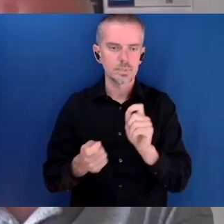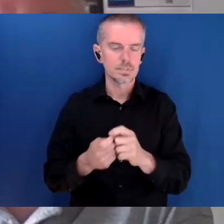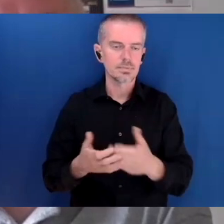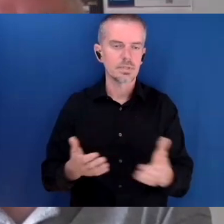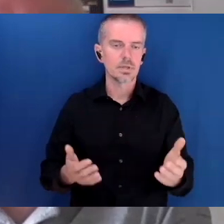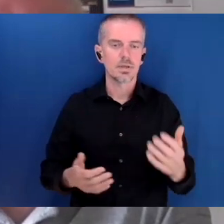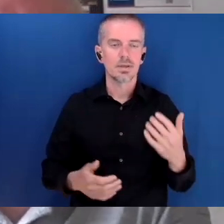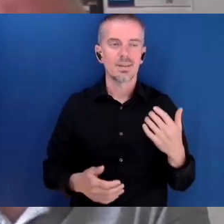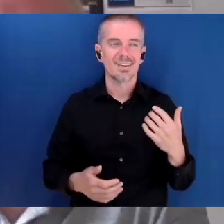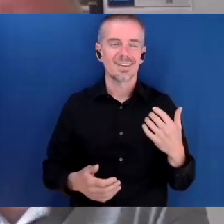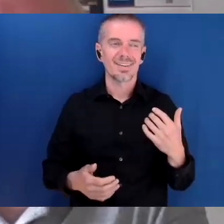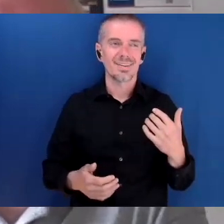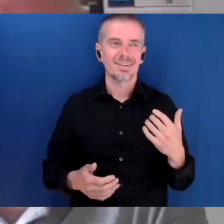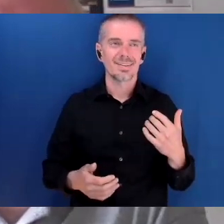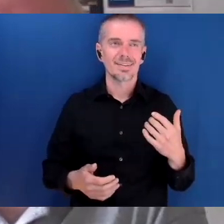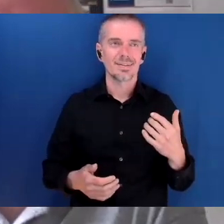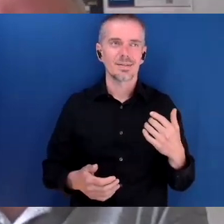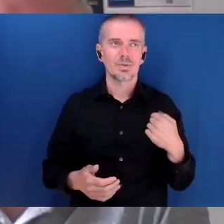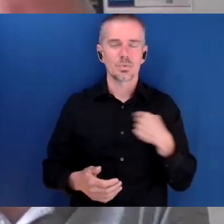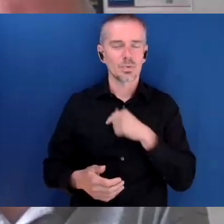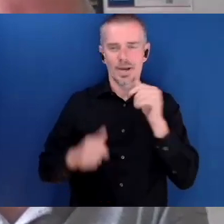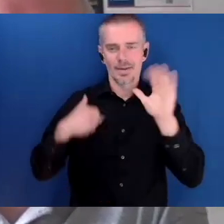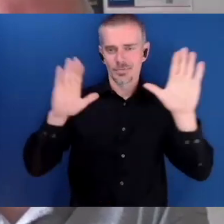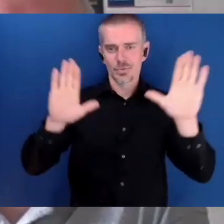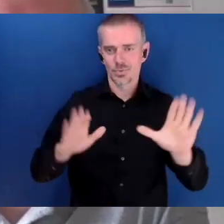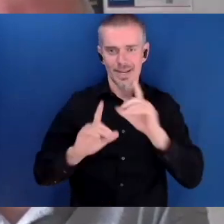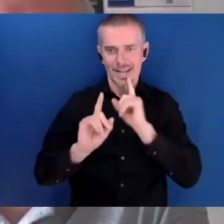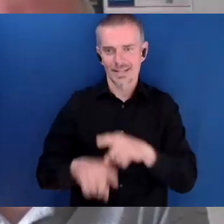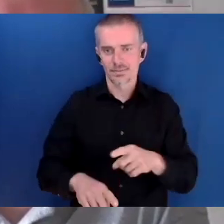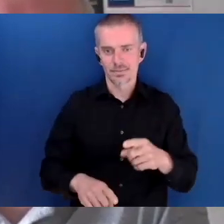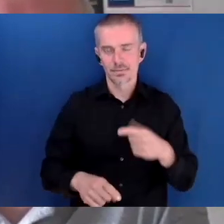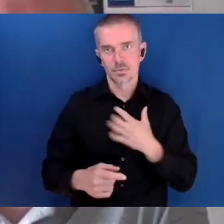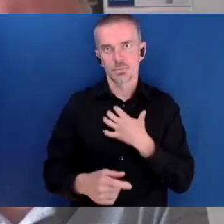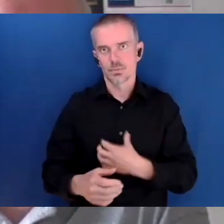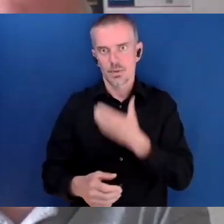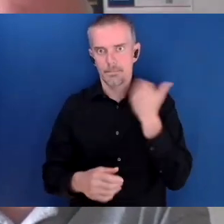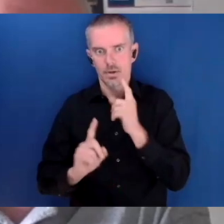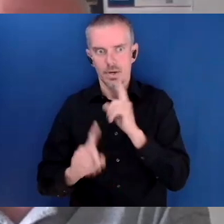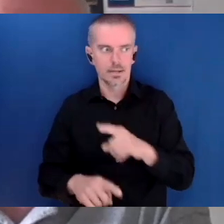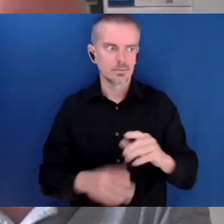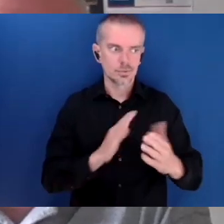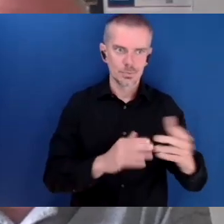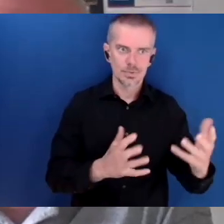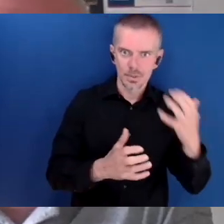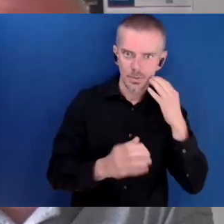good answers than both we and our communities would like, but we're working through it.